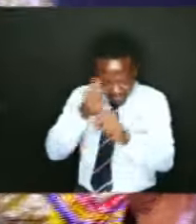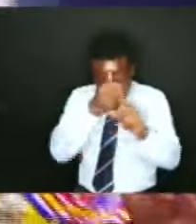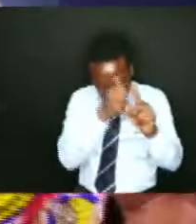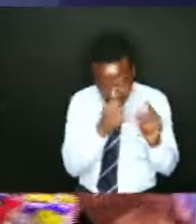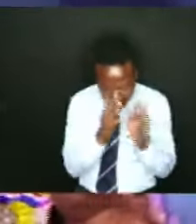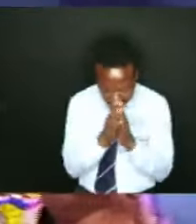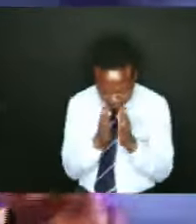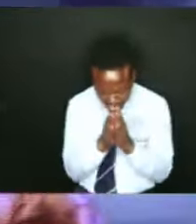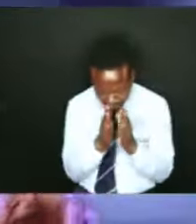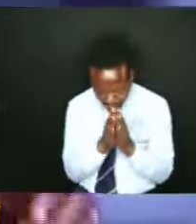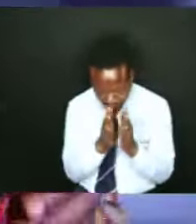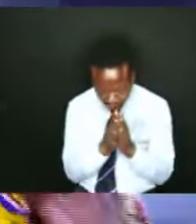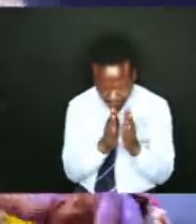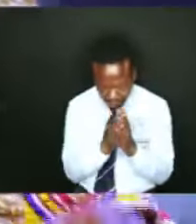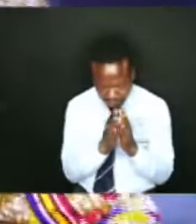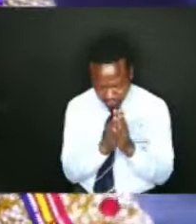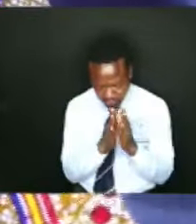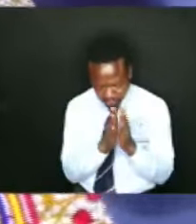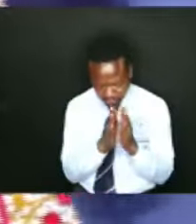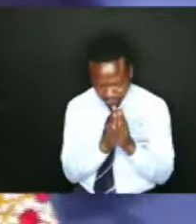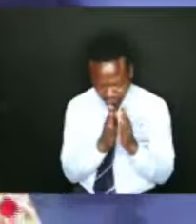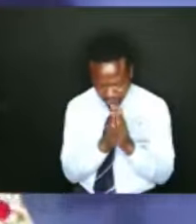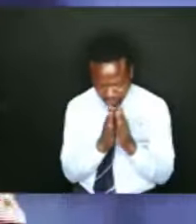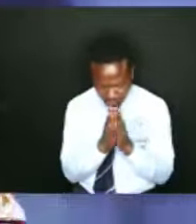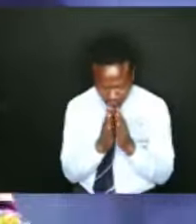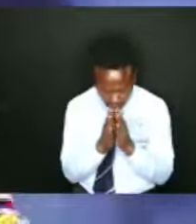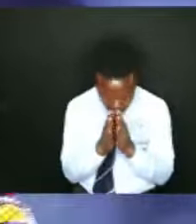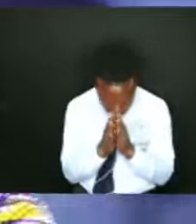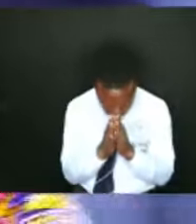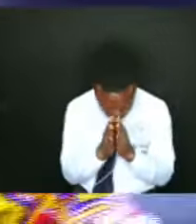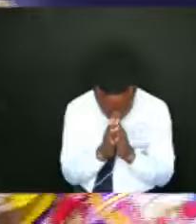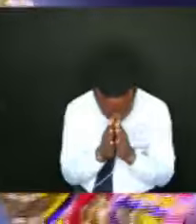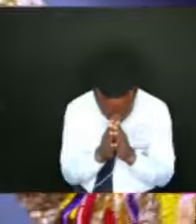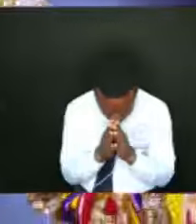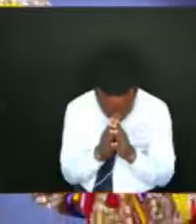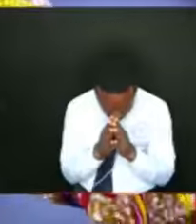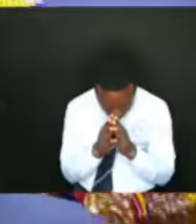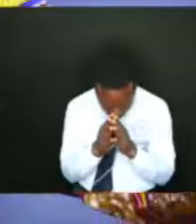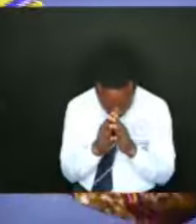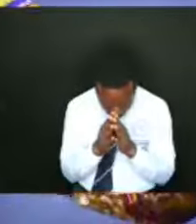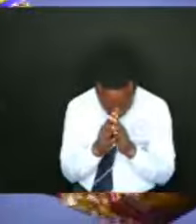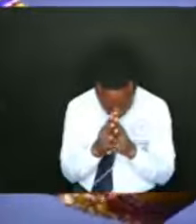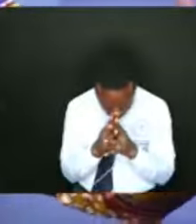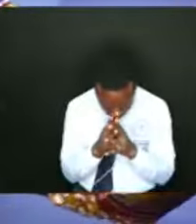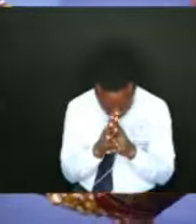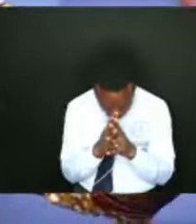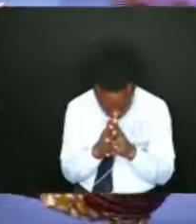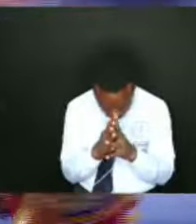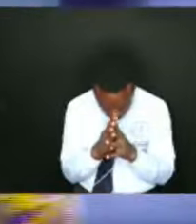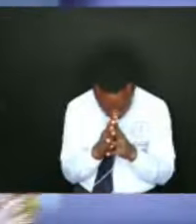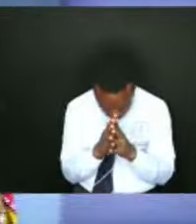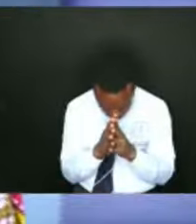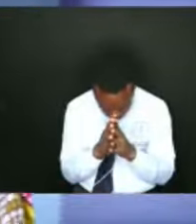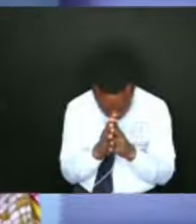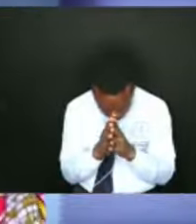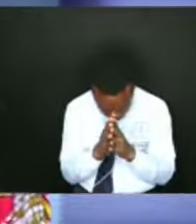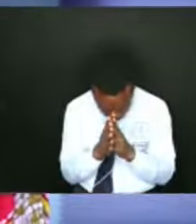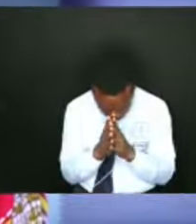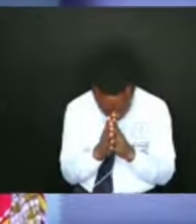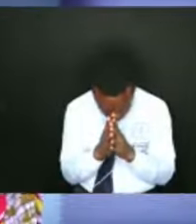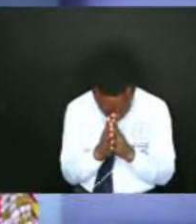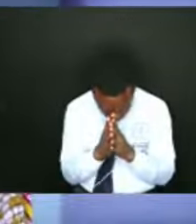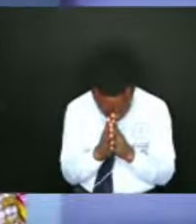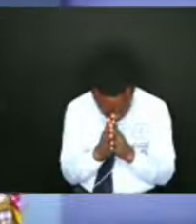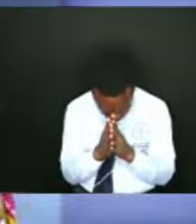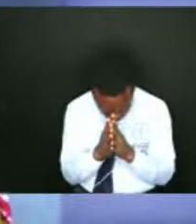Lord, having poured out our hearts of bitterness before you, Father, we are praying for a time of refreshing. We